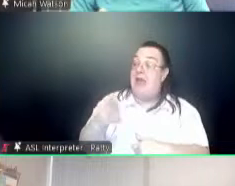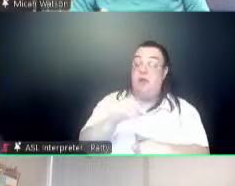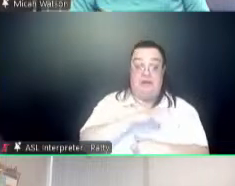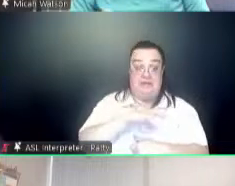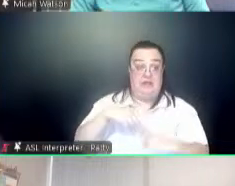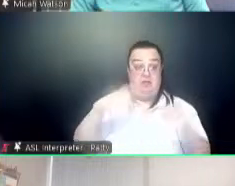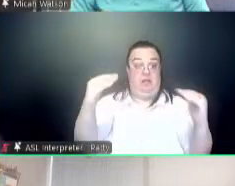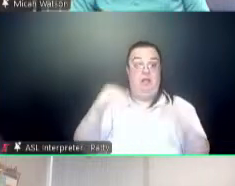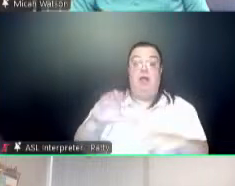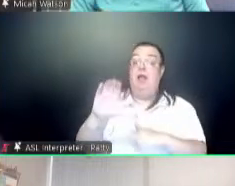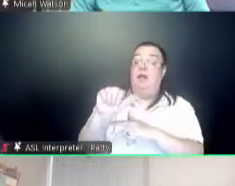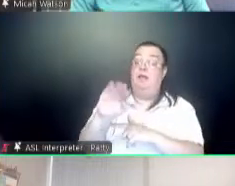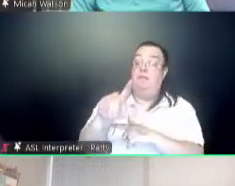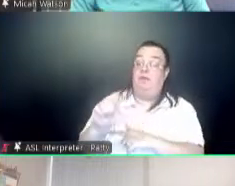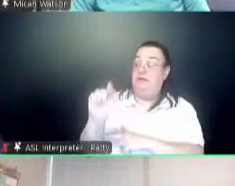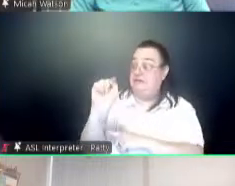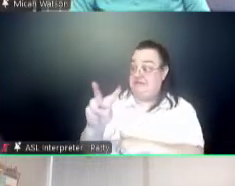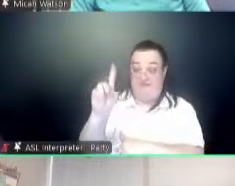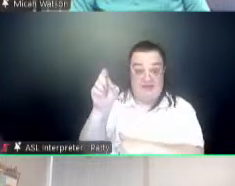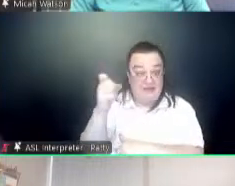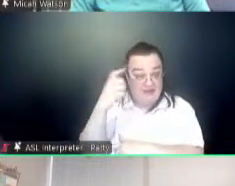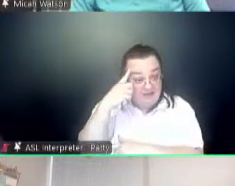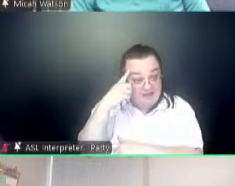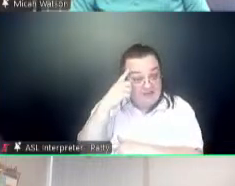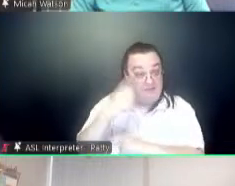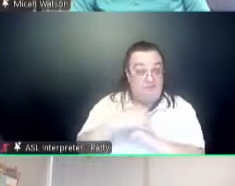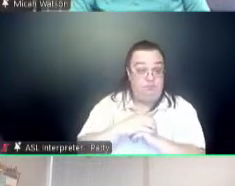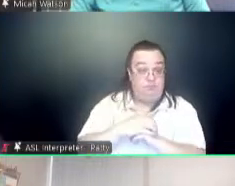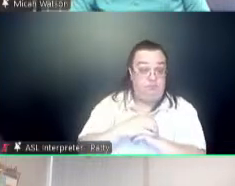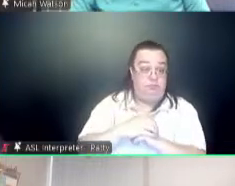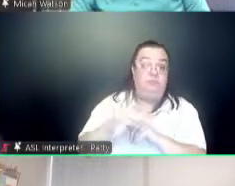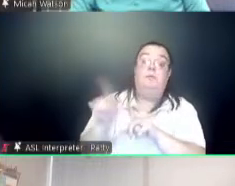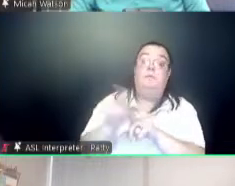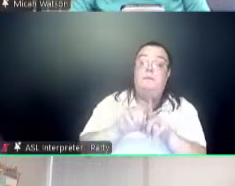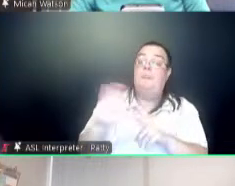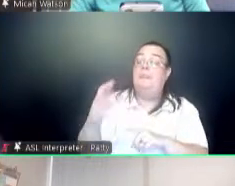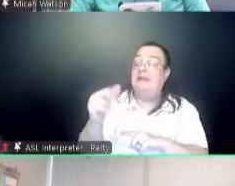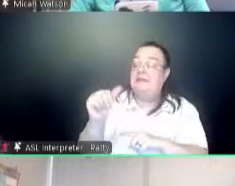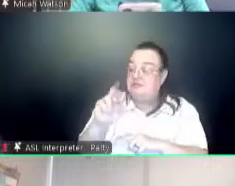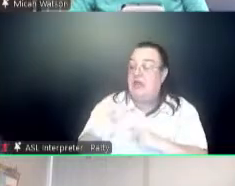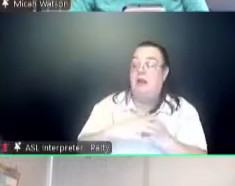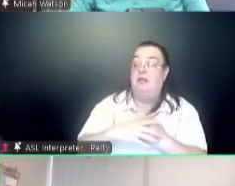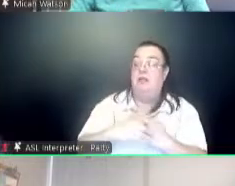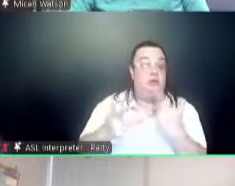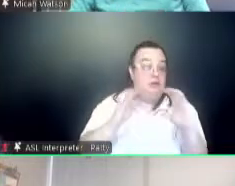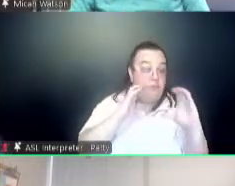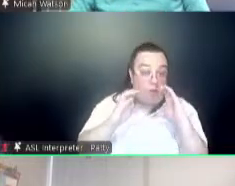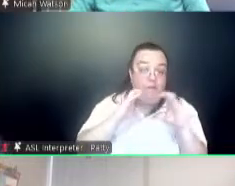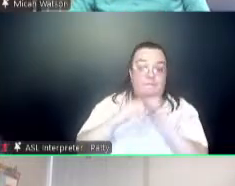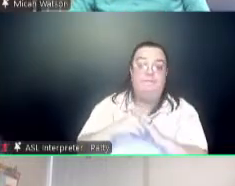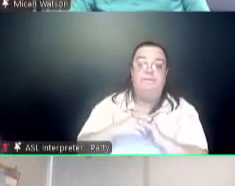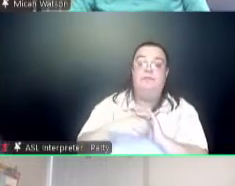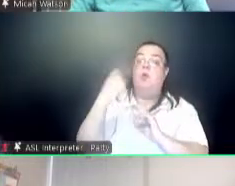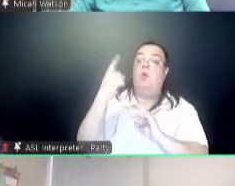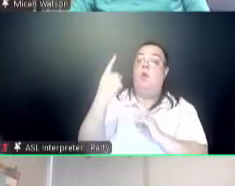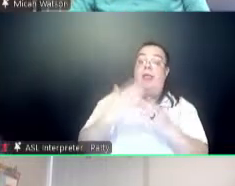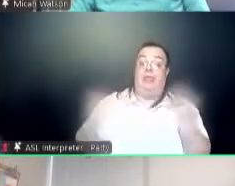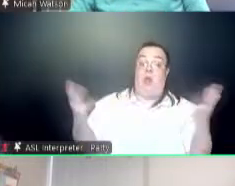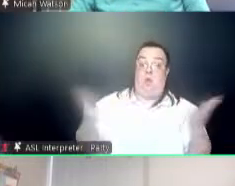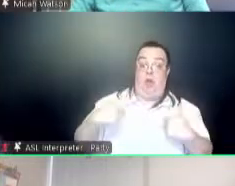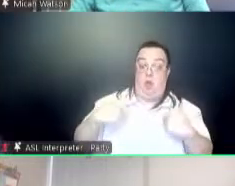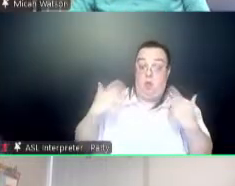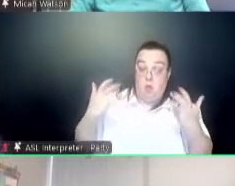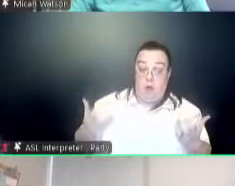cable television government uh, and the channel and communications, one of the things that I wanted to do was just